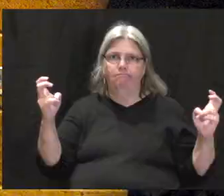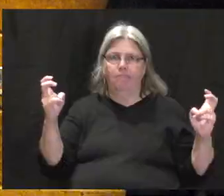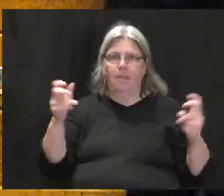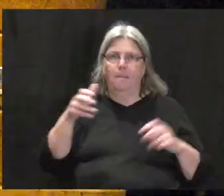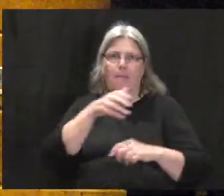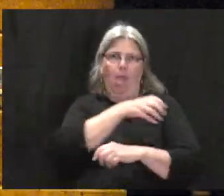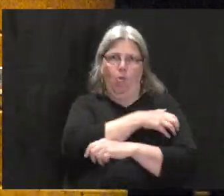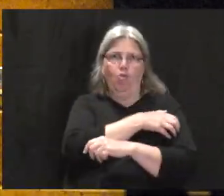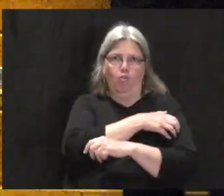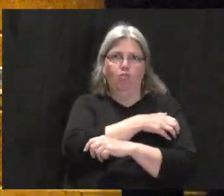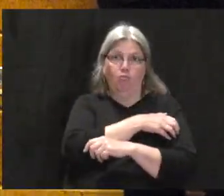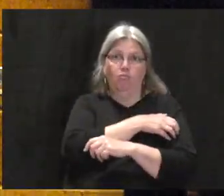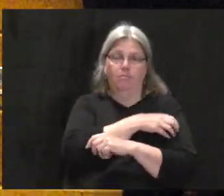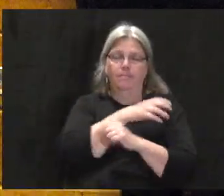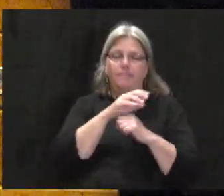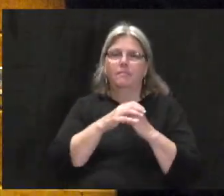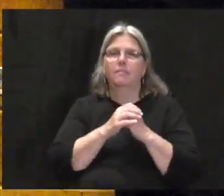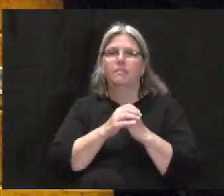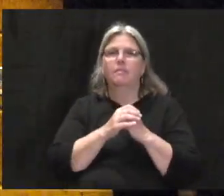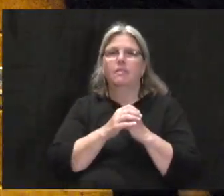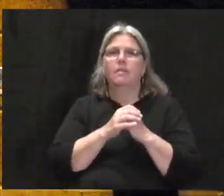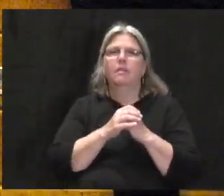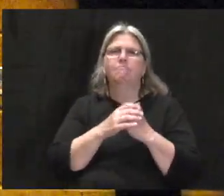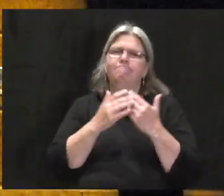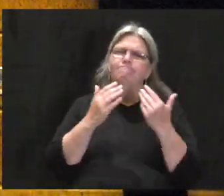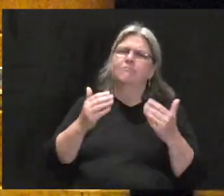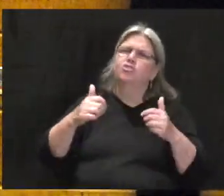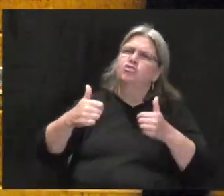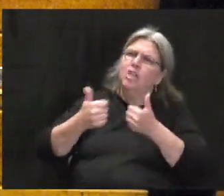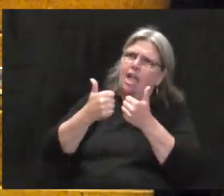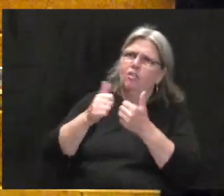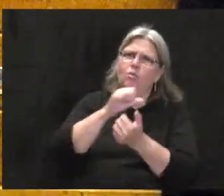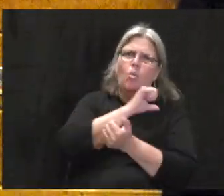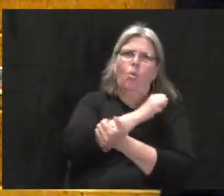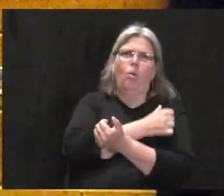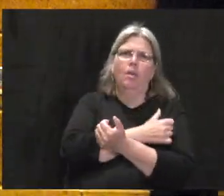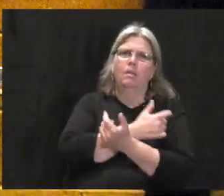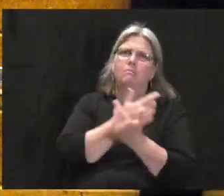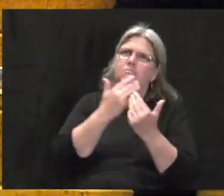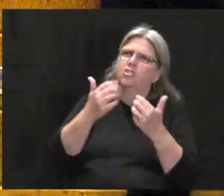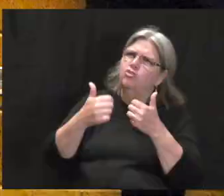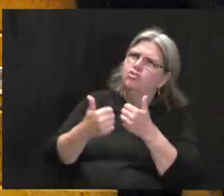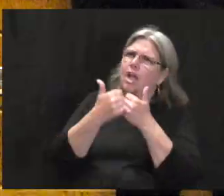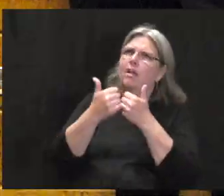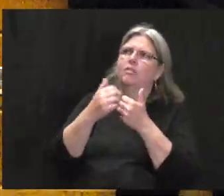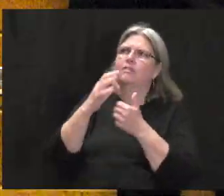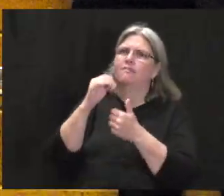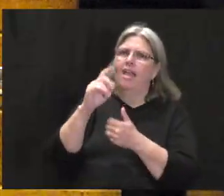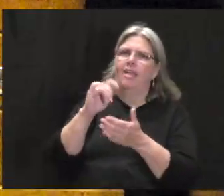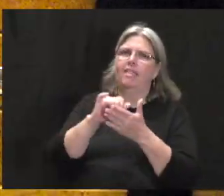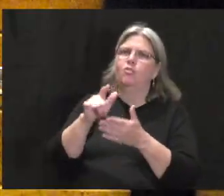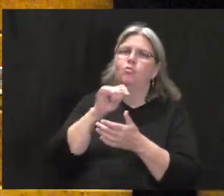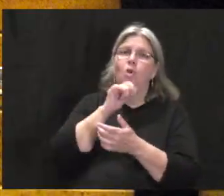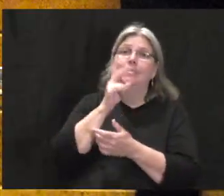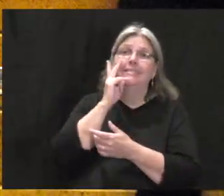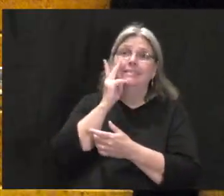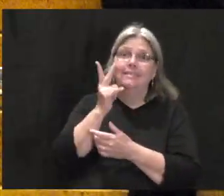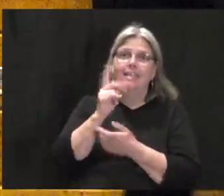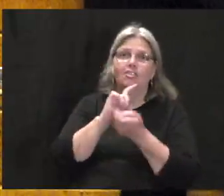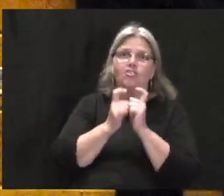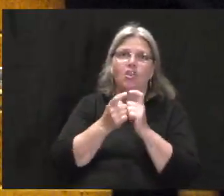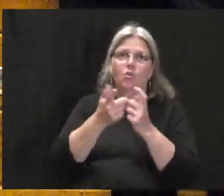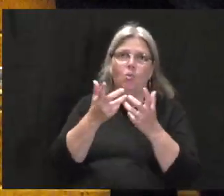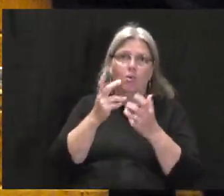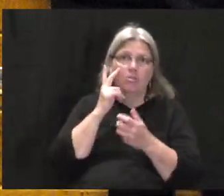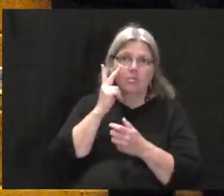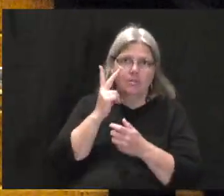see moving as fast as you want to move it. It may not be comfortable for the superintendent at times, but he's a